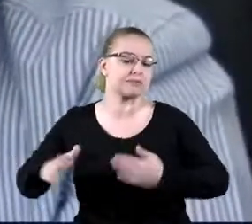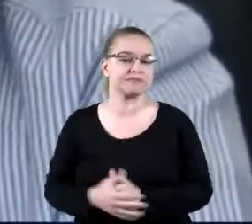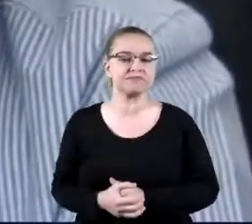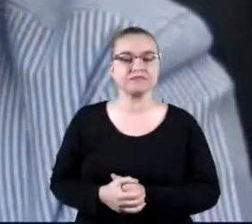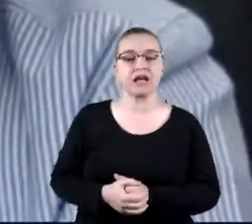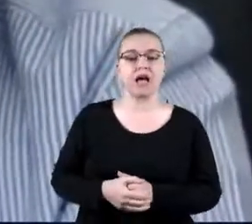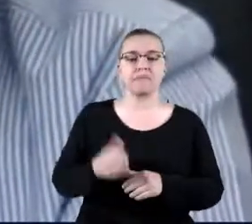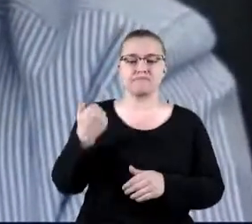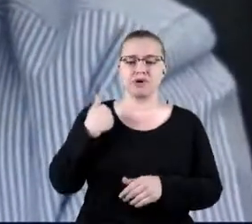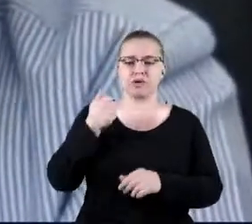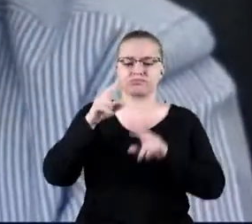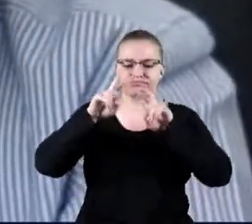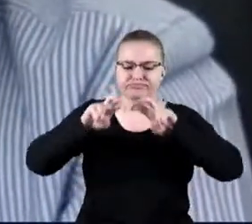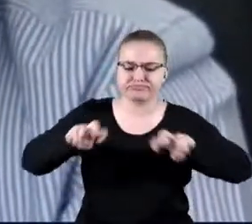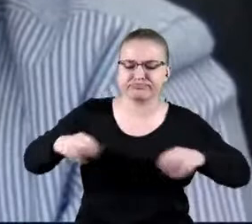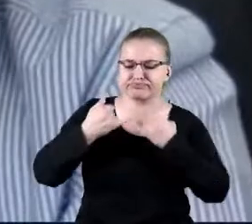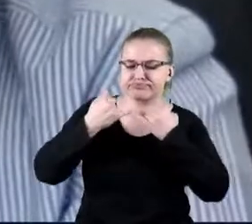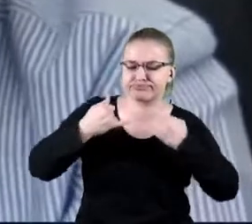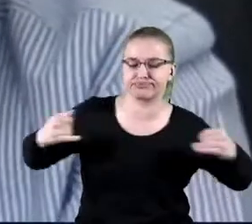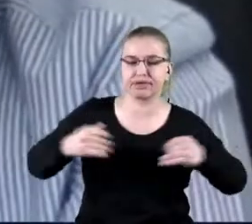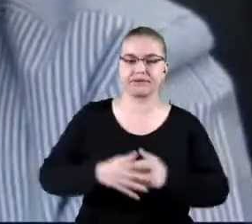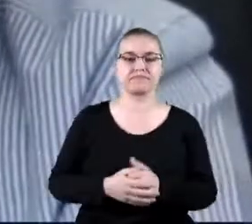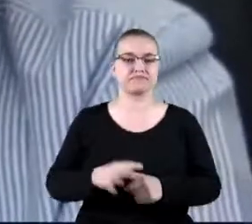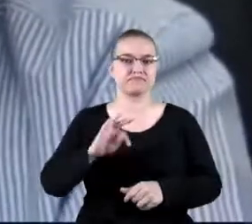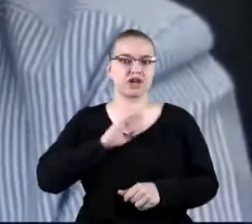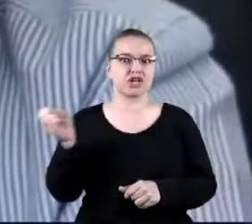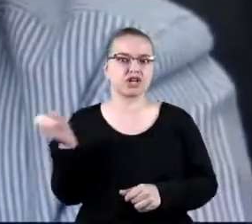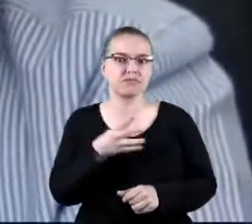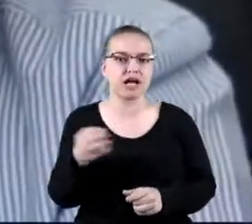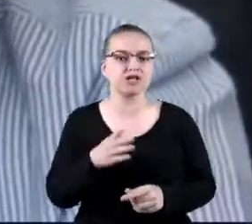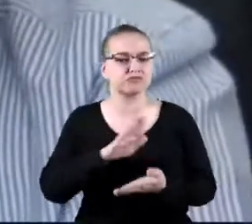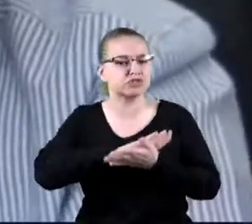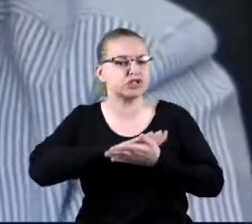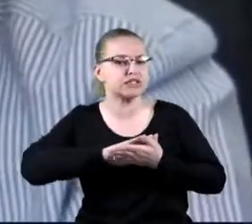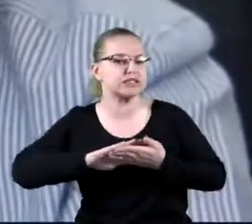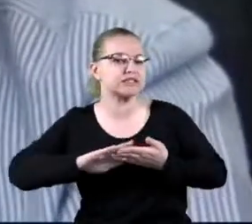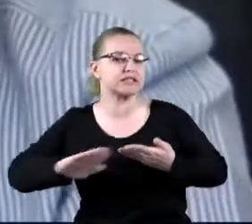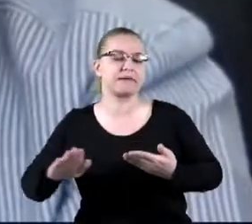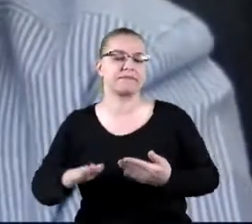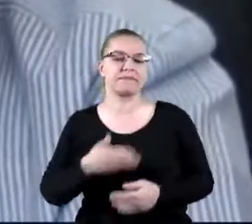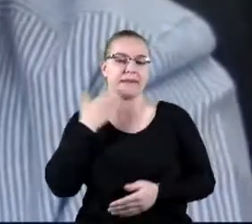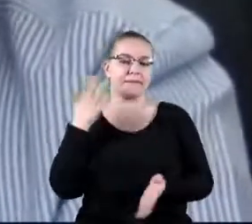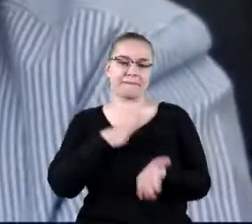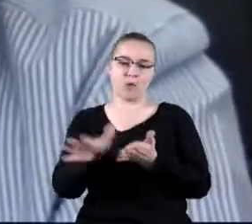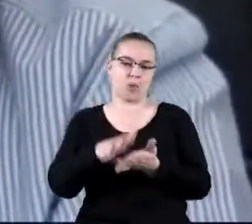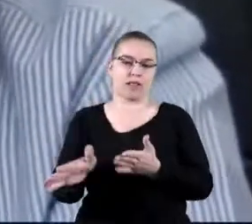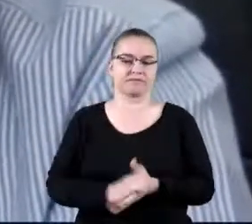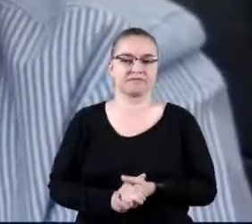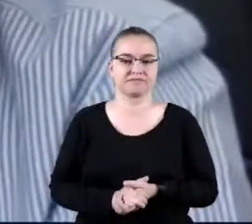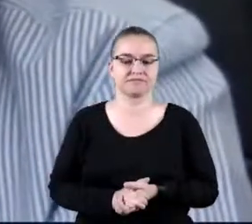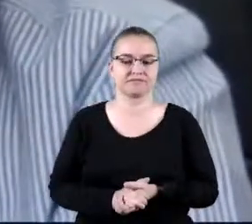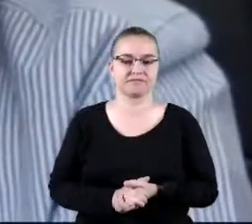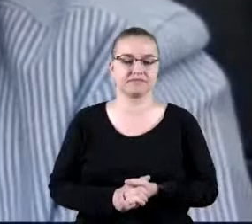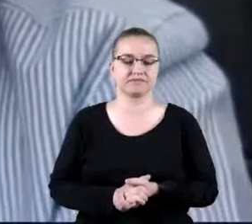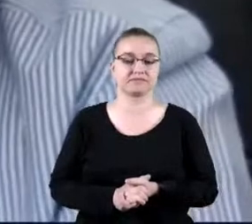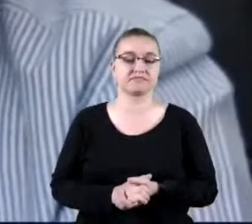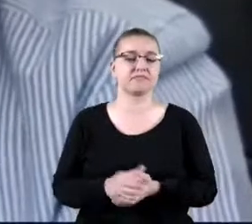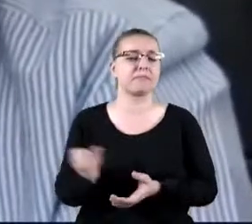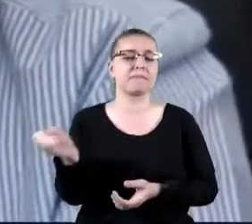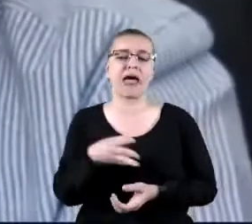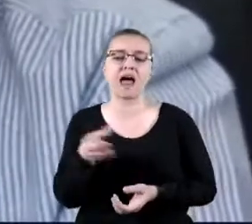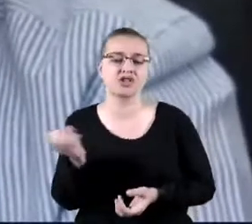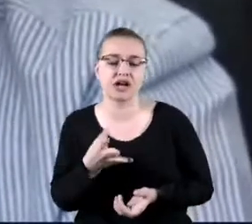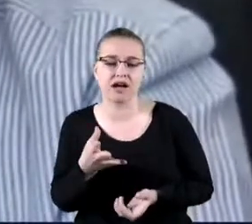and those that are further out. So we have come to the conclusion that our beaches are